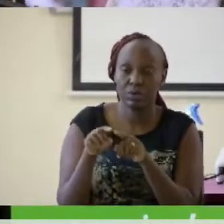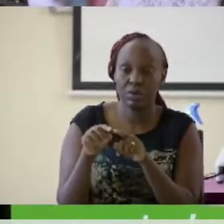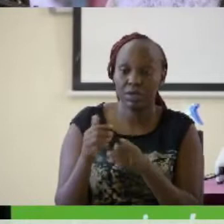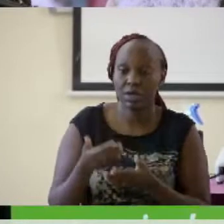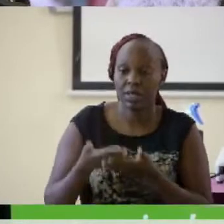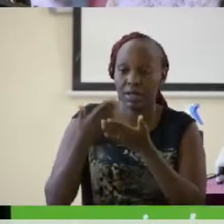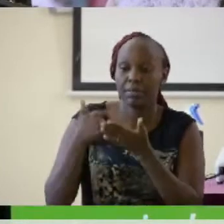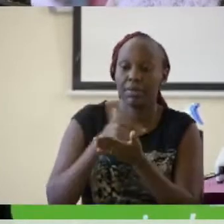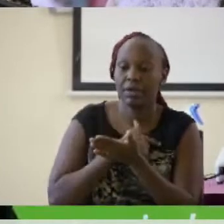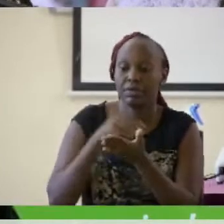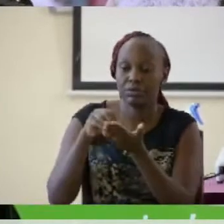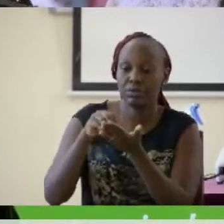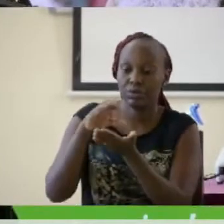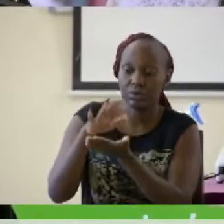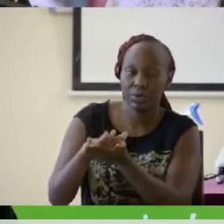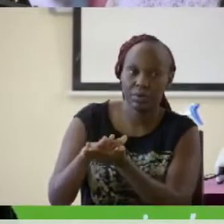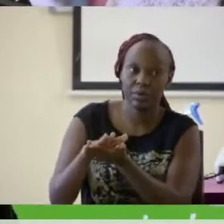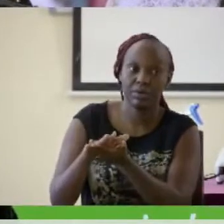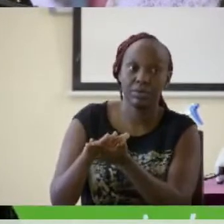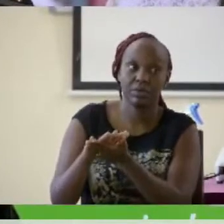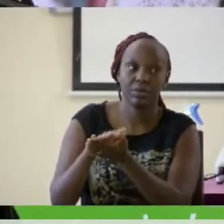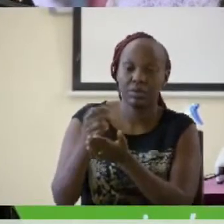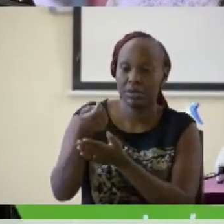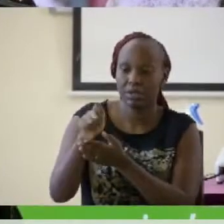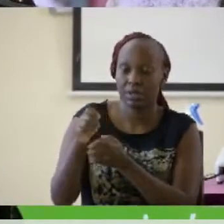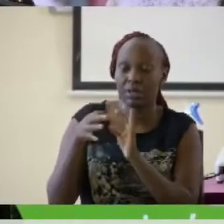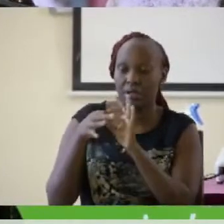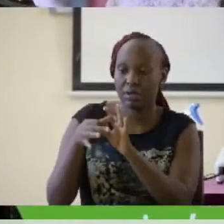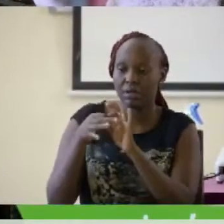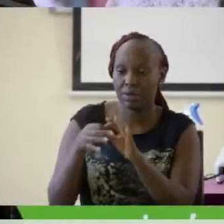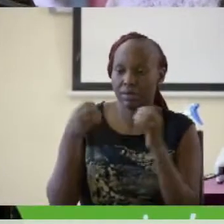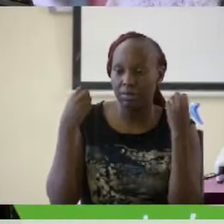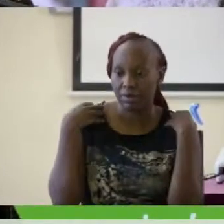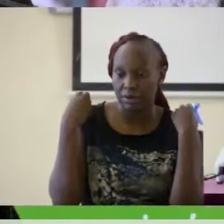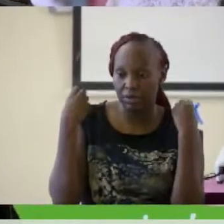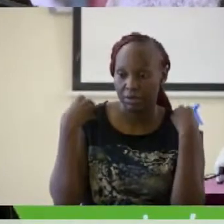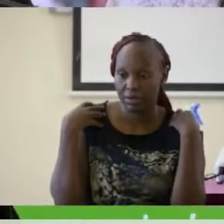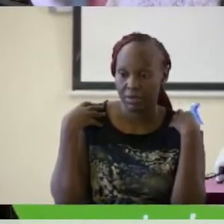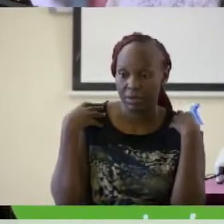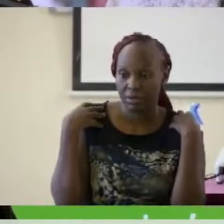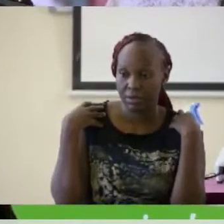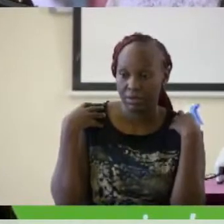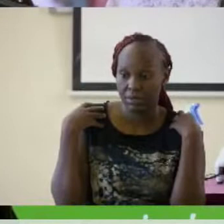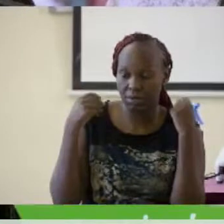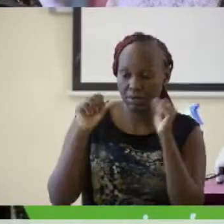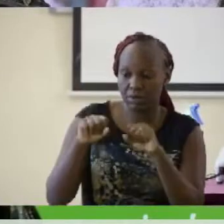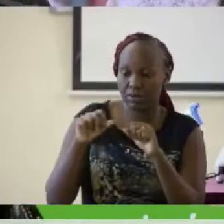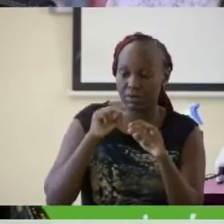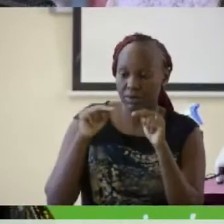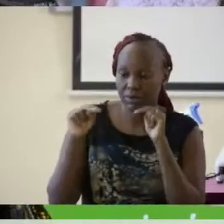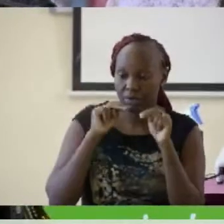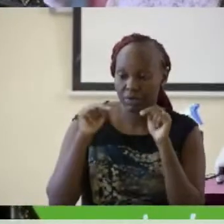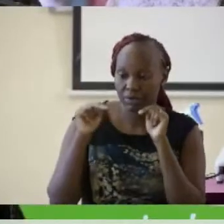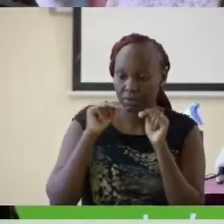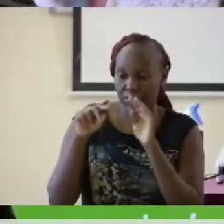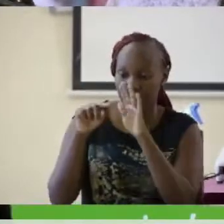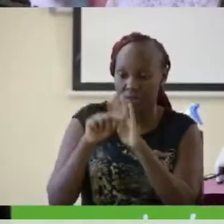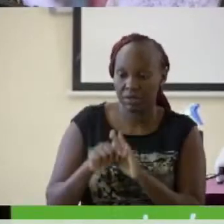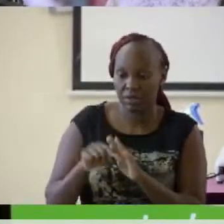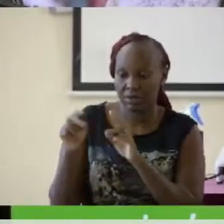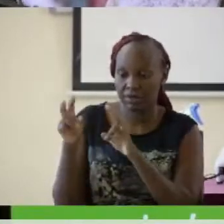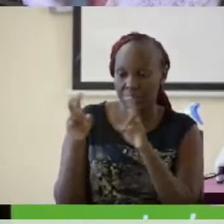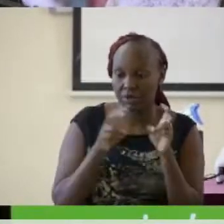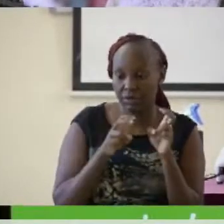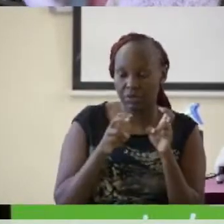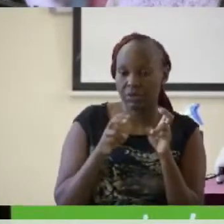us also document key cultural practices that we should negotiate negative issues out